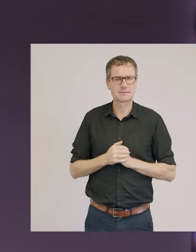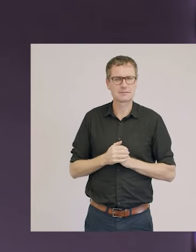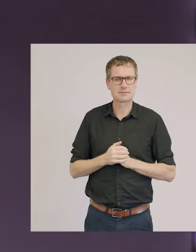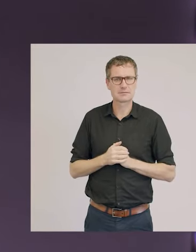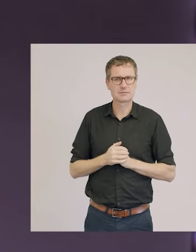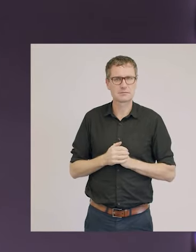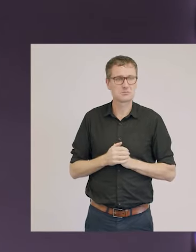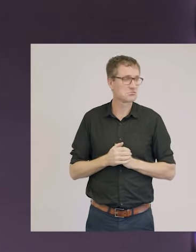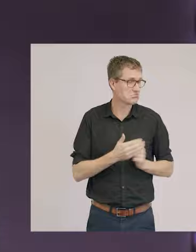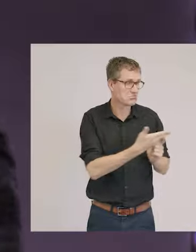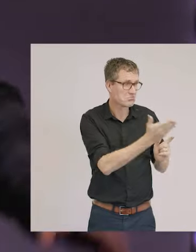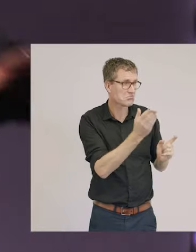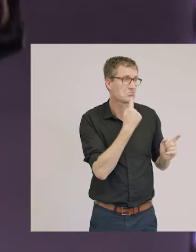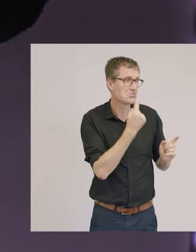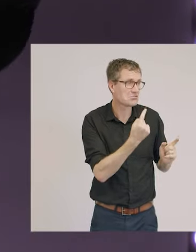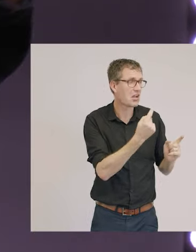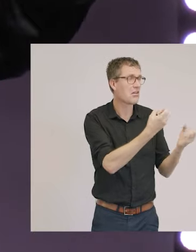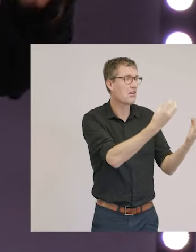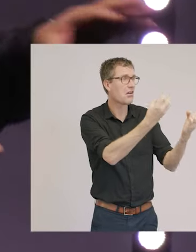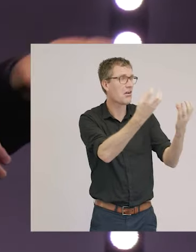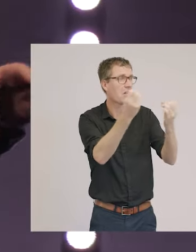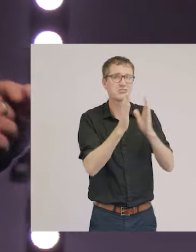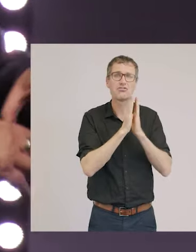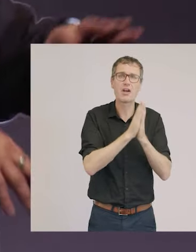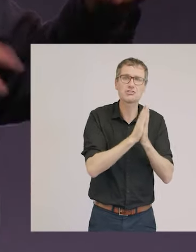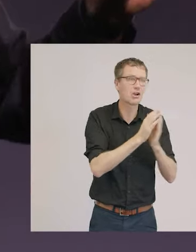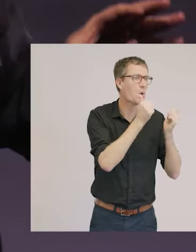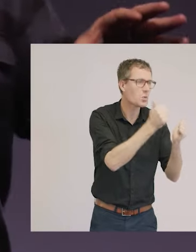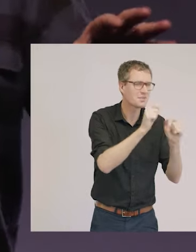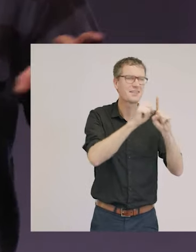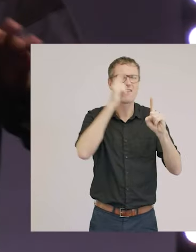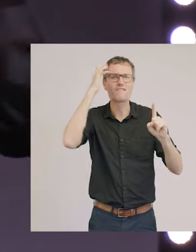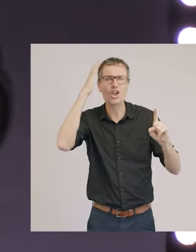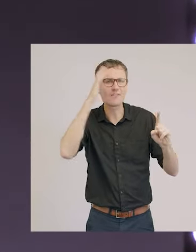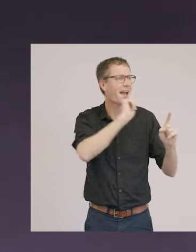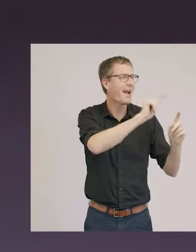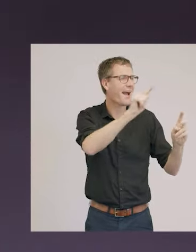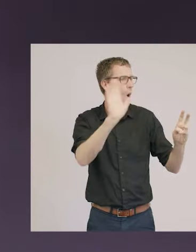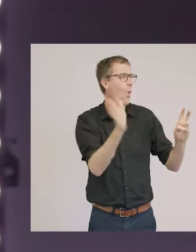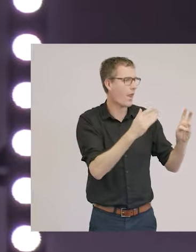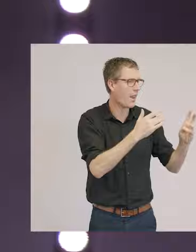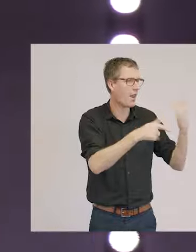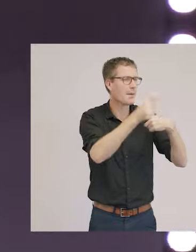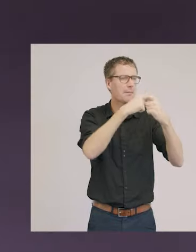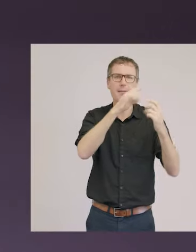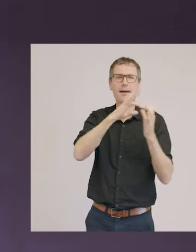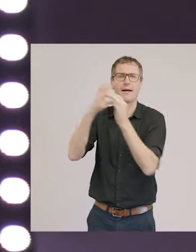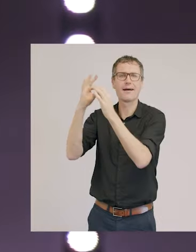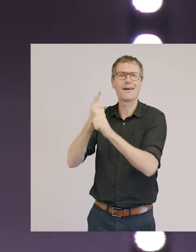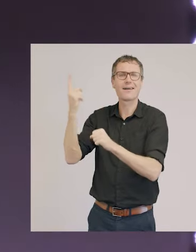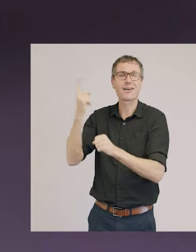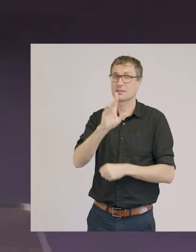exclusive. Ah, oh, but you know, all these other religions, they're all so good, and all these other philosophies, all roads lead to Rome, don't